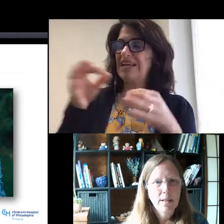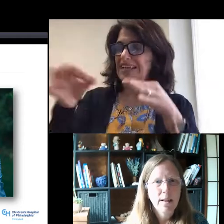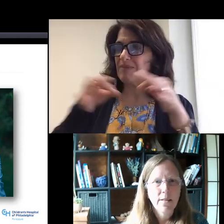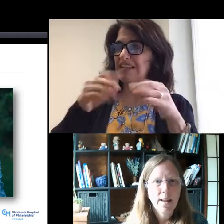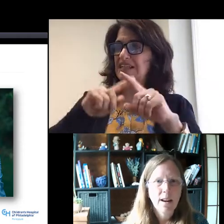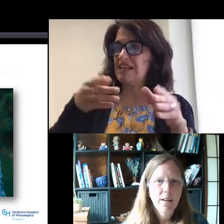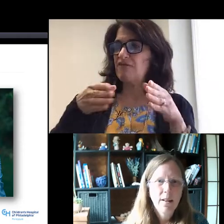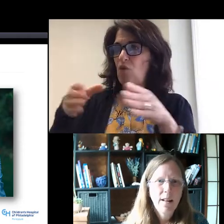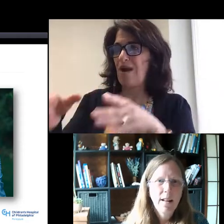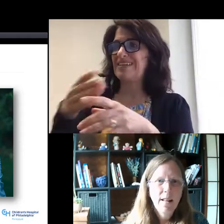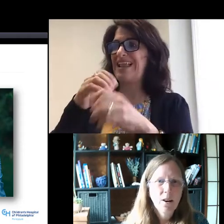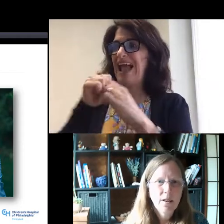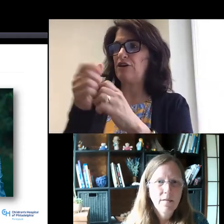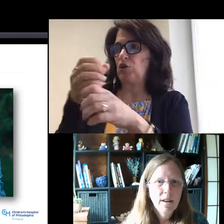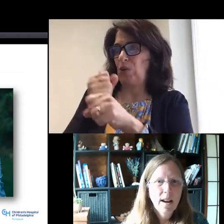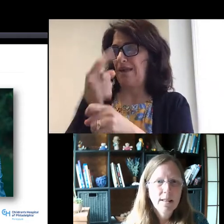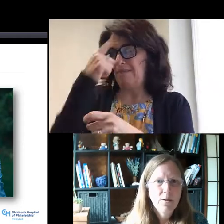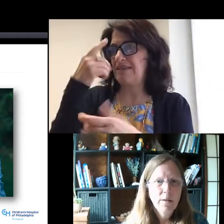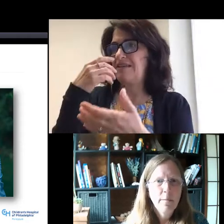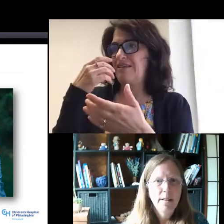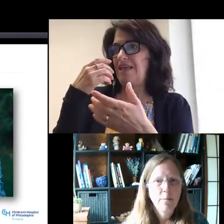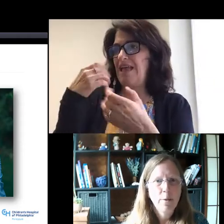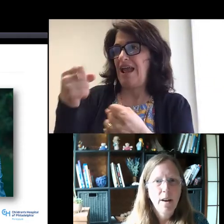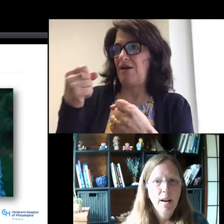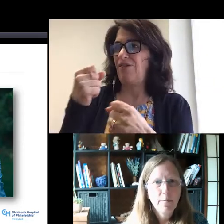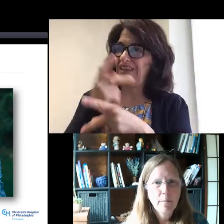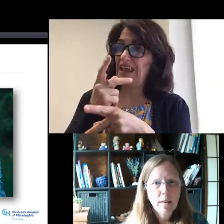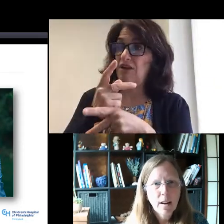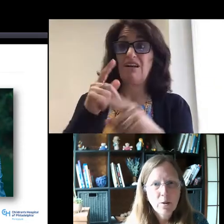receive mental health care. There are different kinds of treatment